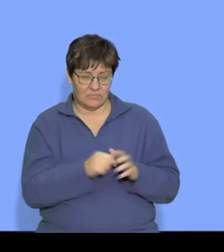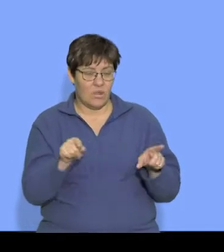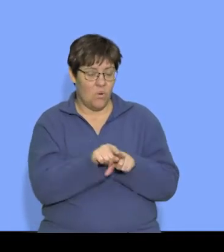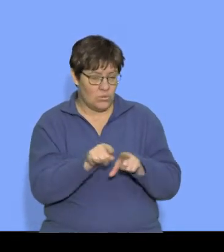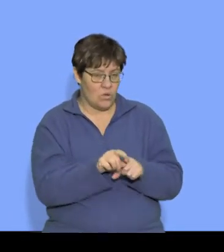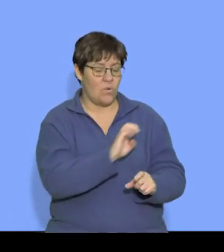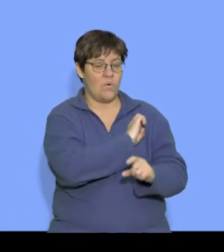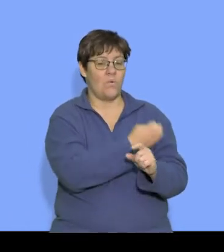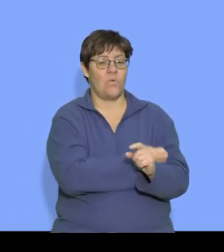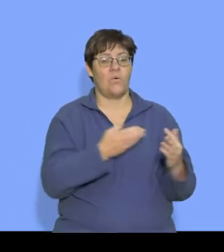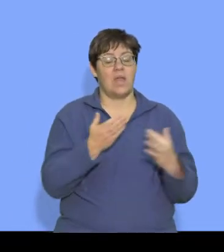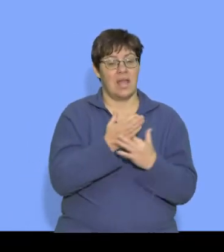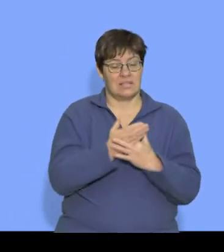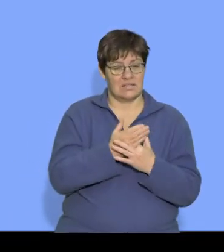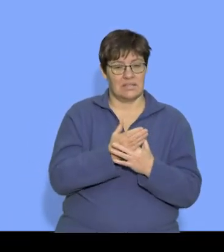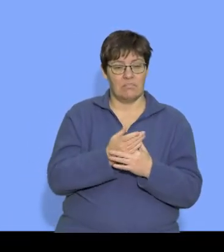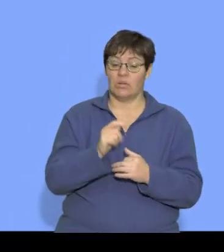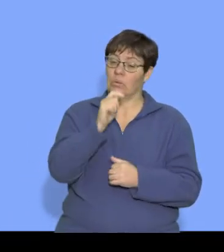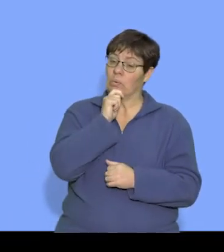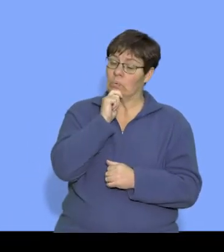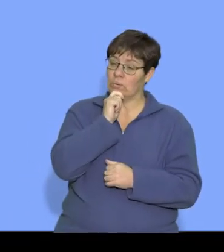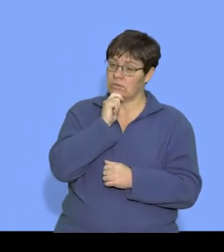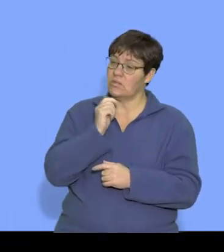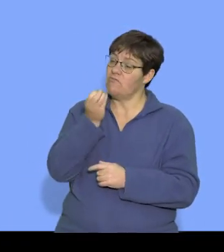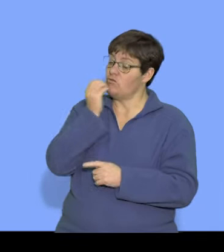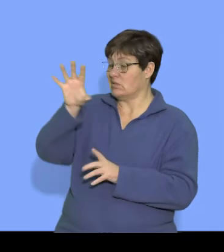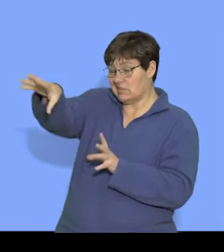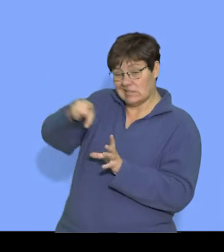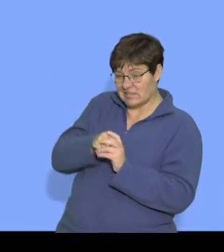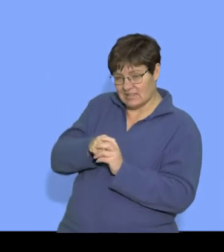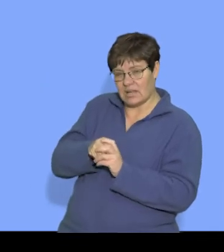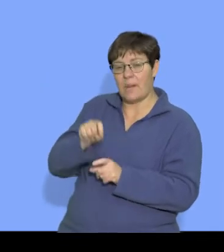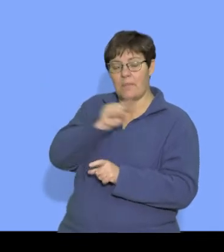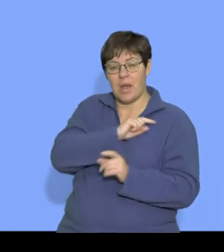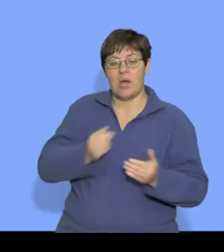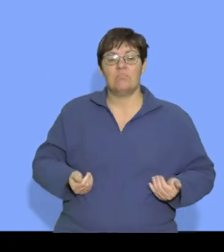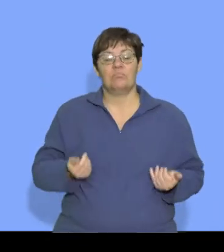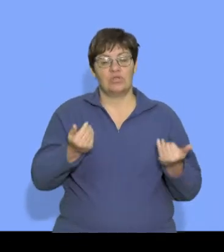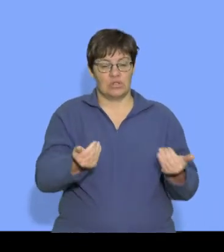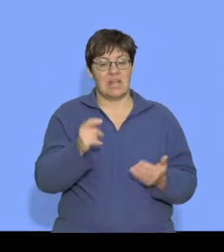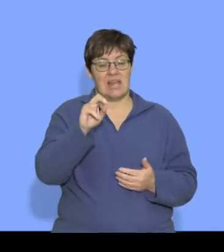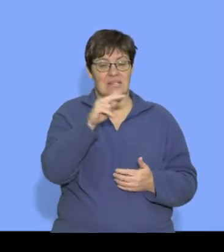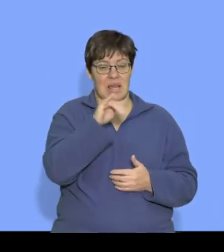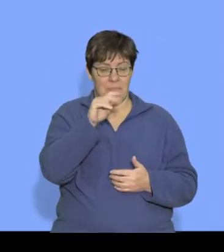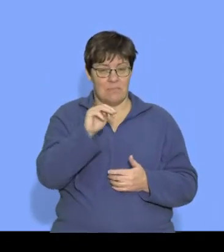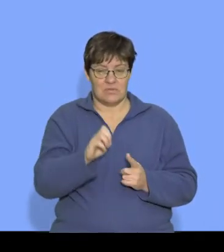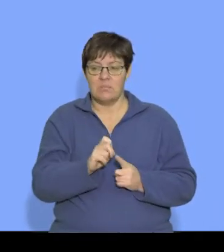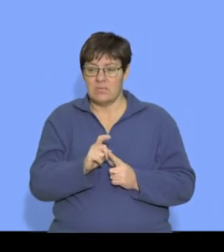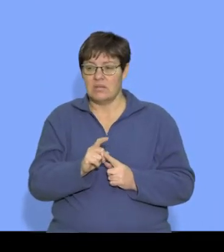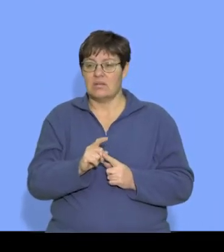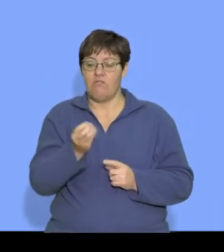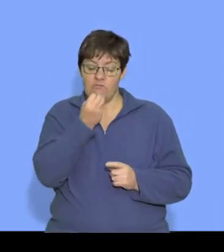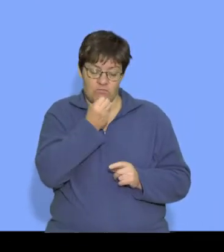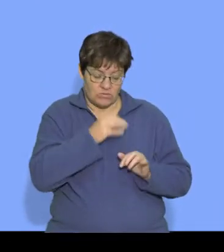So these also access energy, but not necessarily consuming and engulfing food, but by producing enzymes that allow